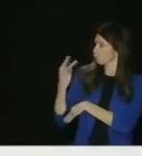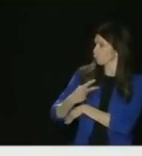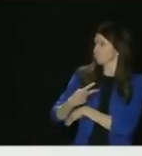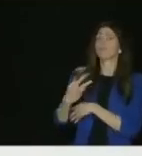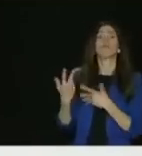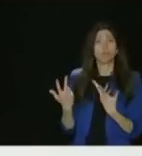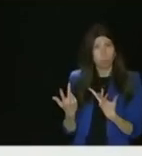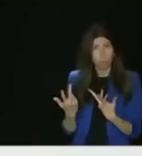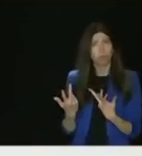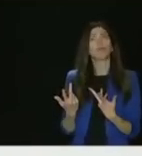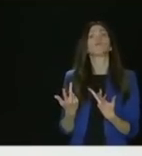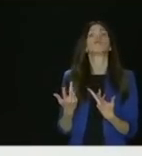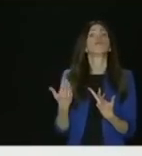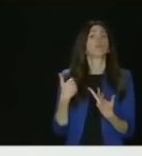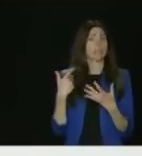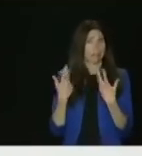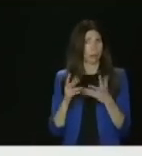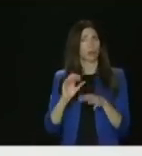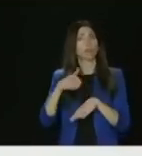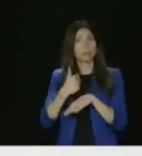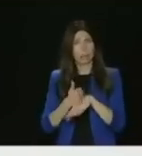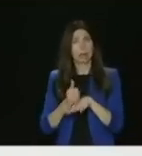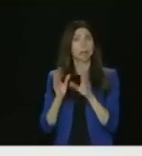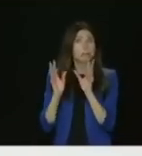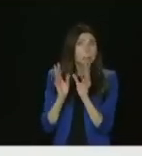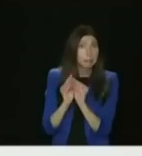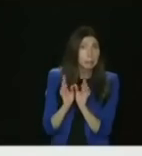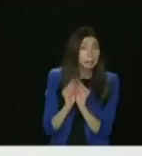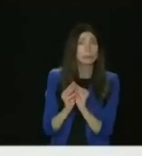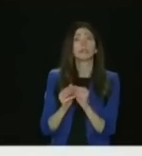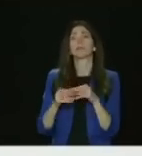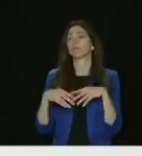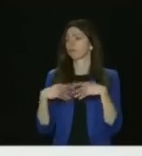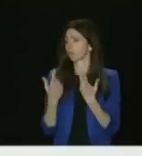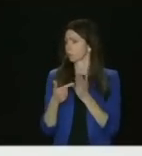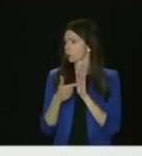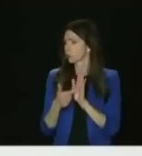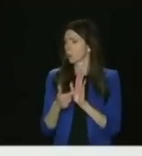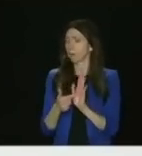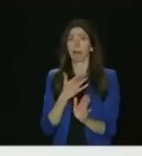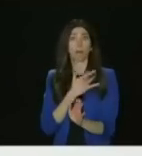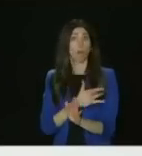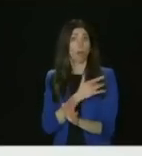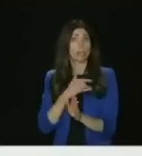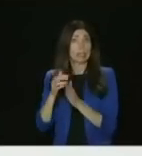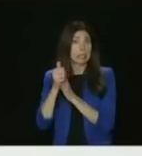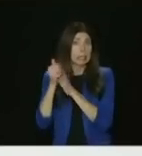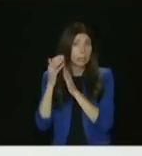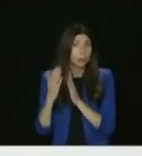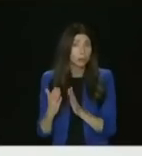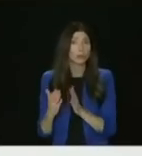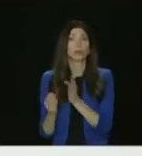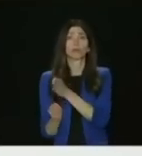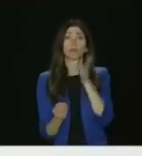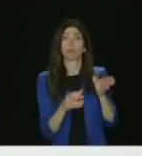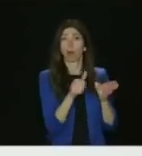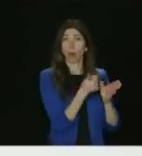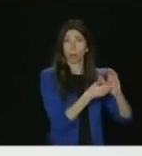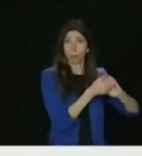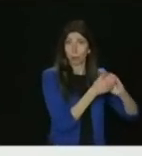during meetings I had with ministers, with our partners, with officials,